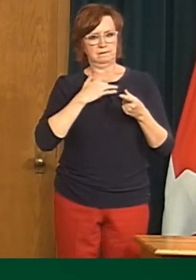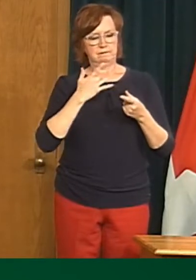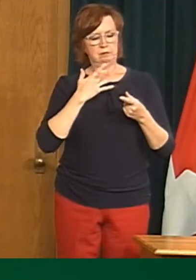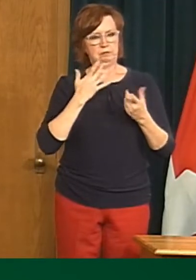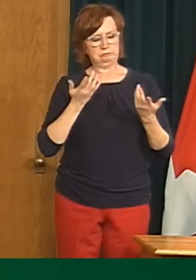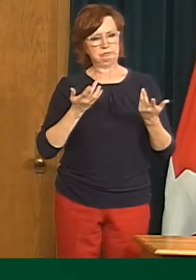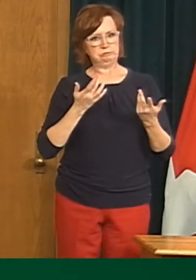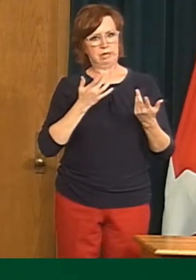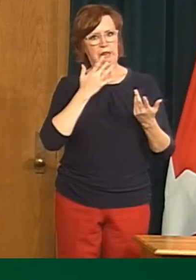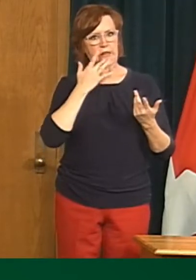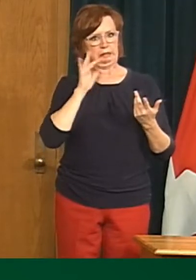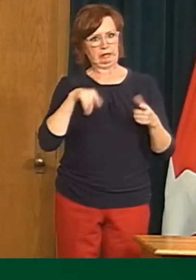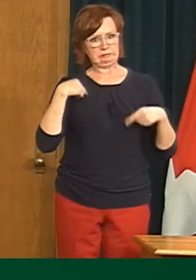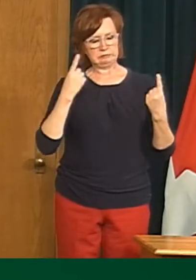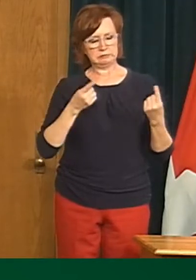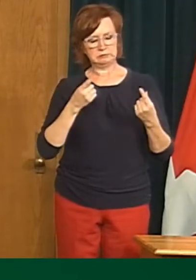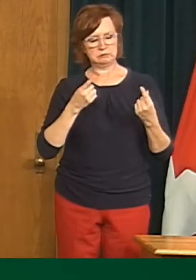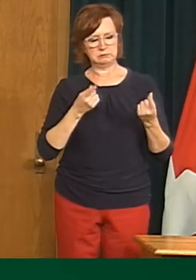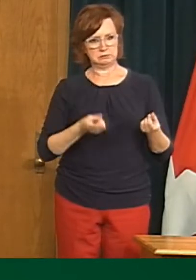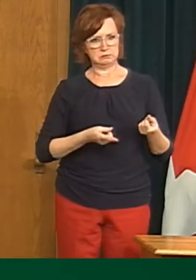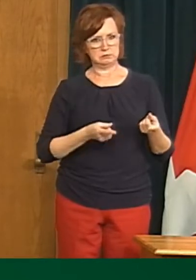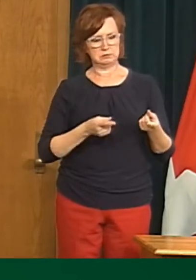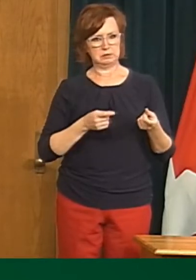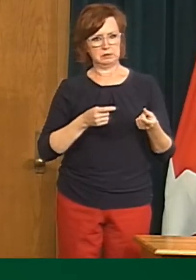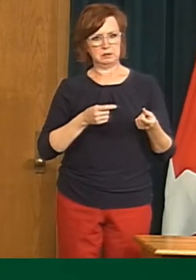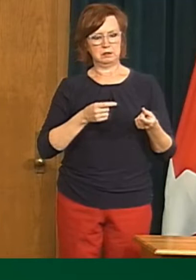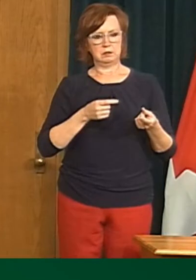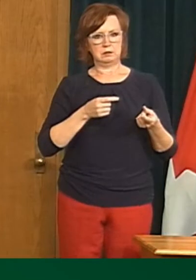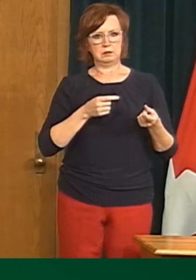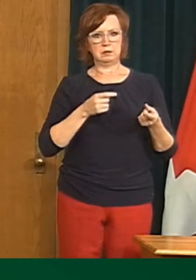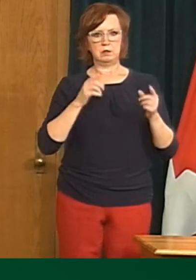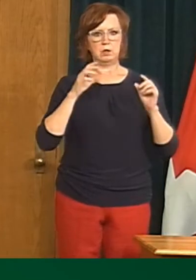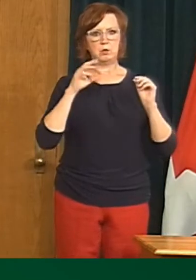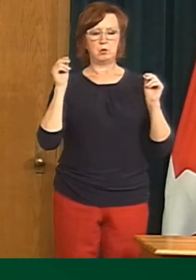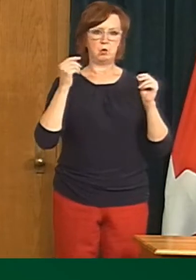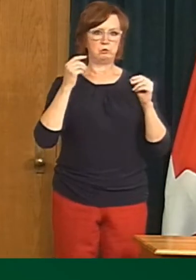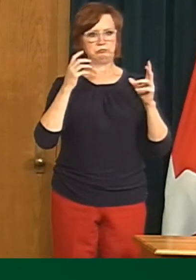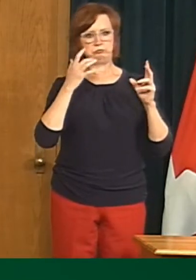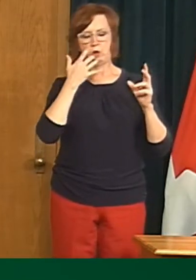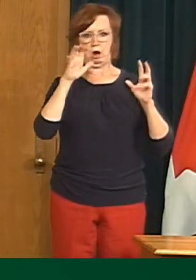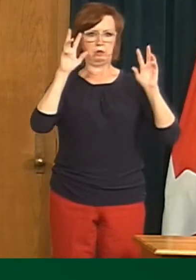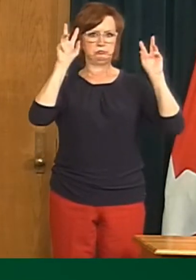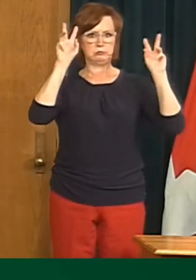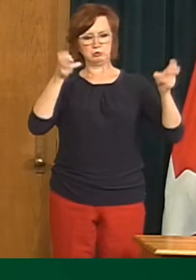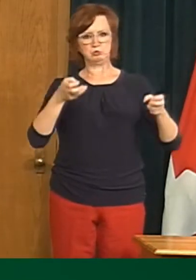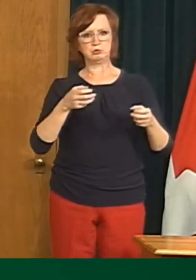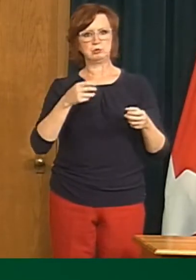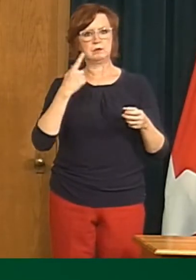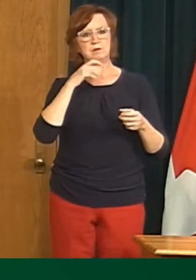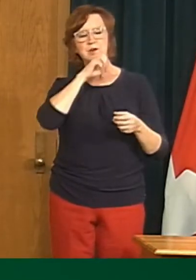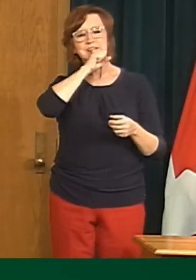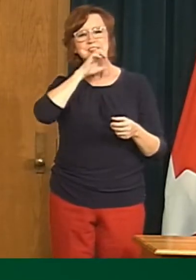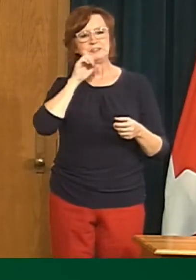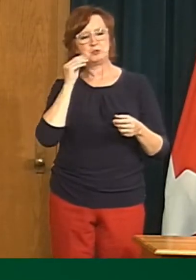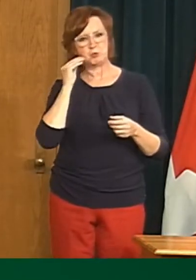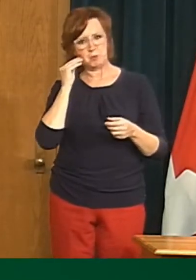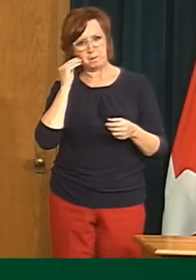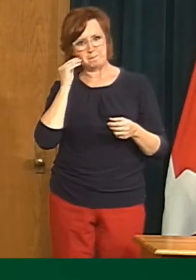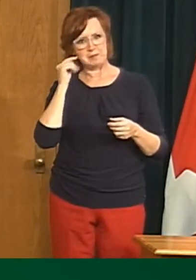our public or our private long-term care homes here in the province of Saskatchewan, and I would say that's attributable to a number